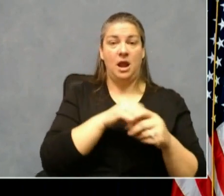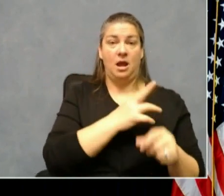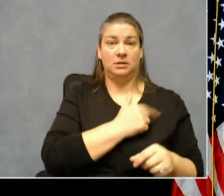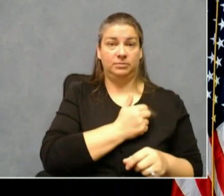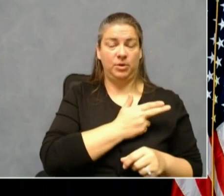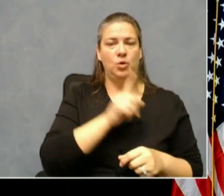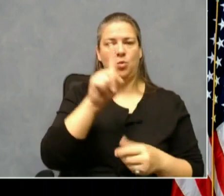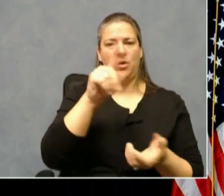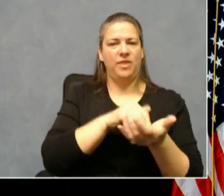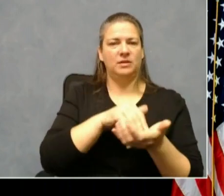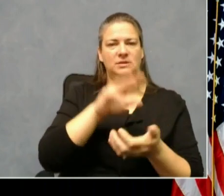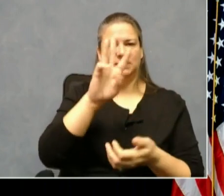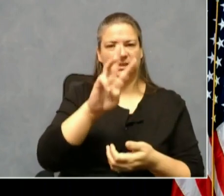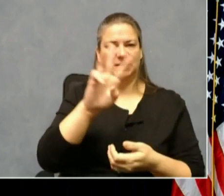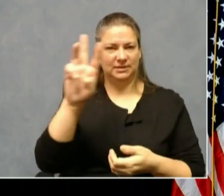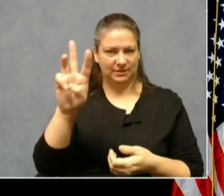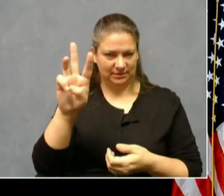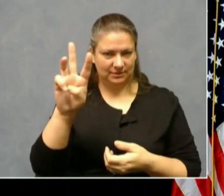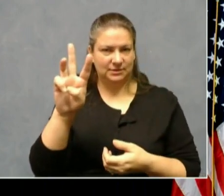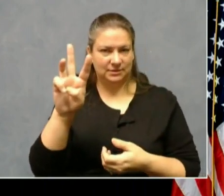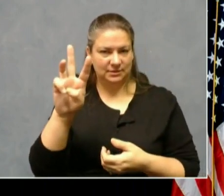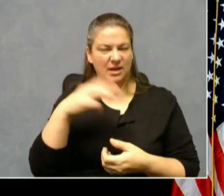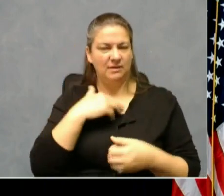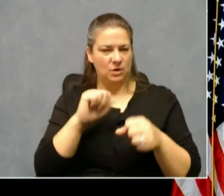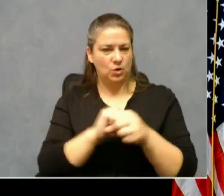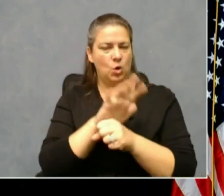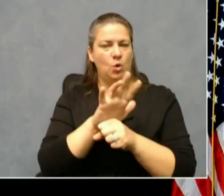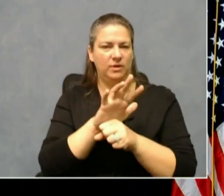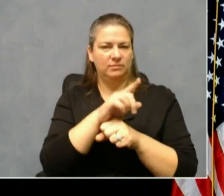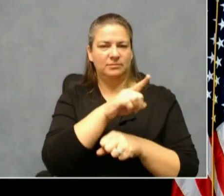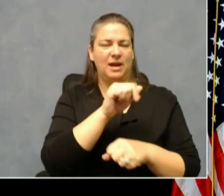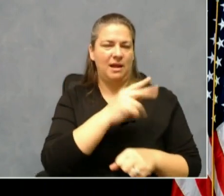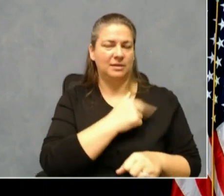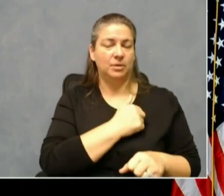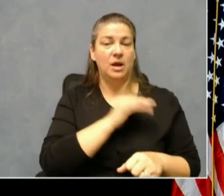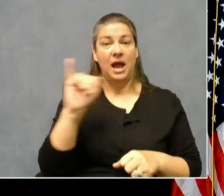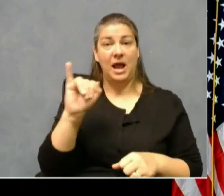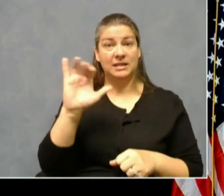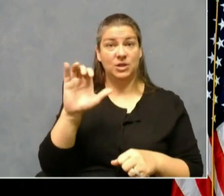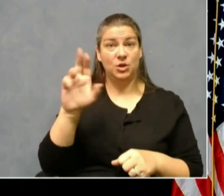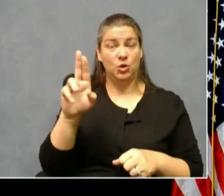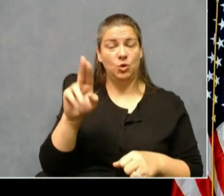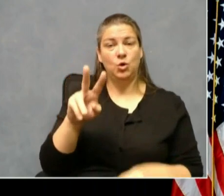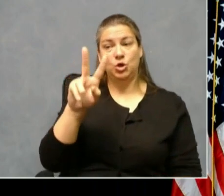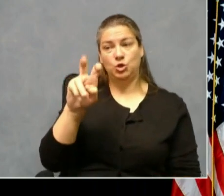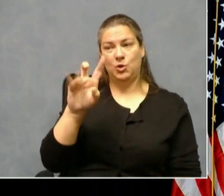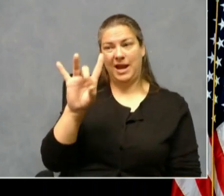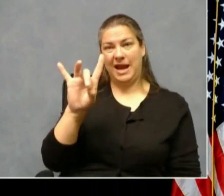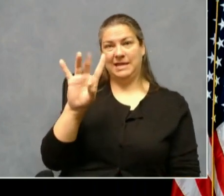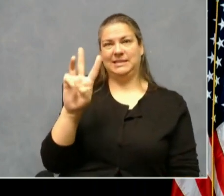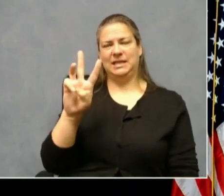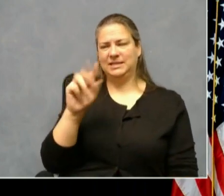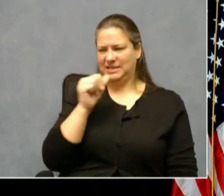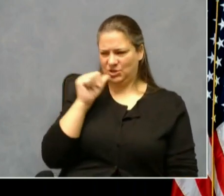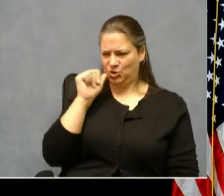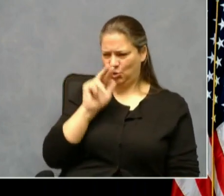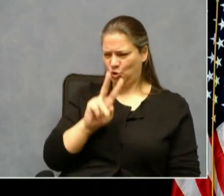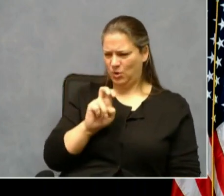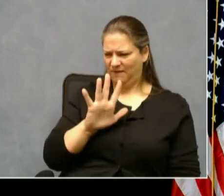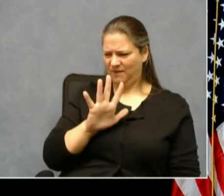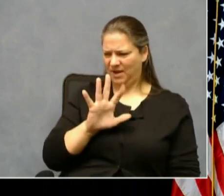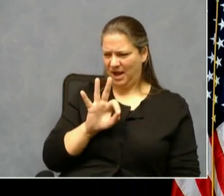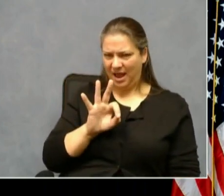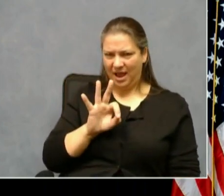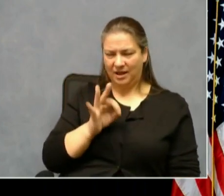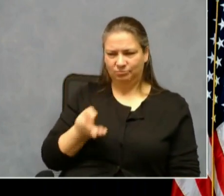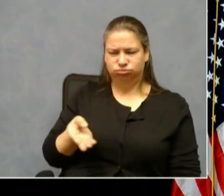hospital with COVID. On the ICU, 286 Kentuckians today. It was 259 yesterday. These